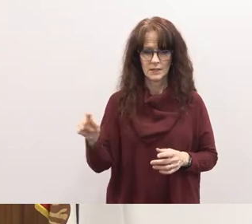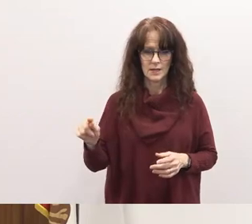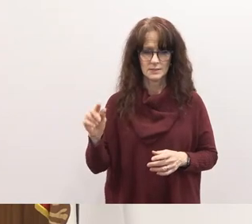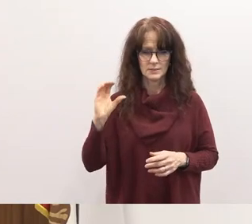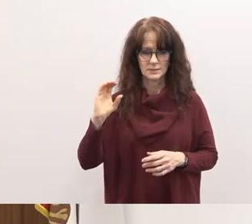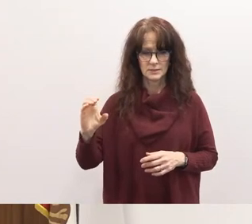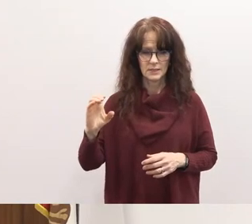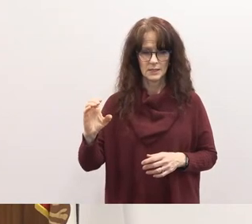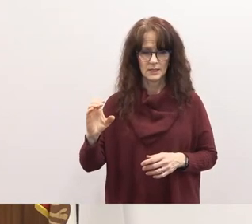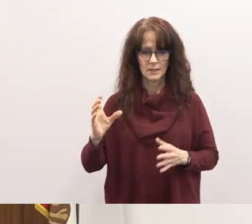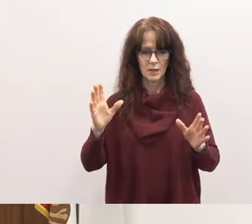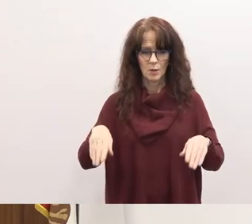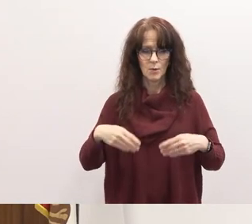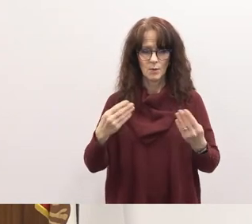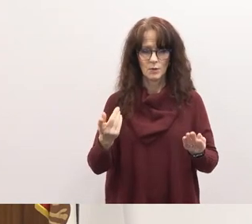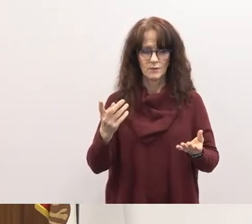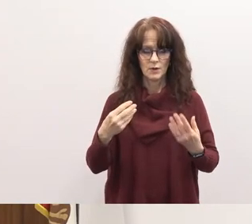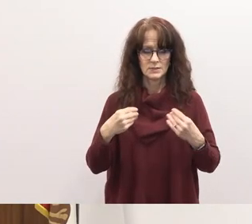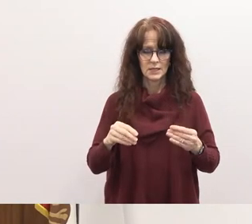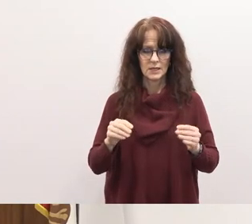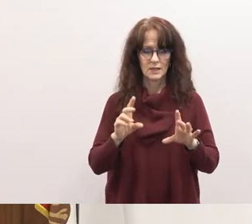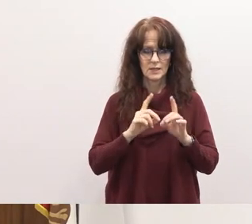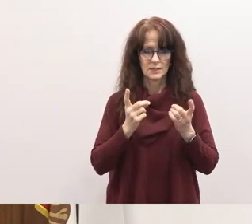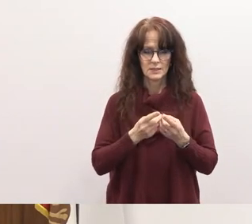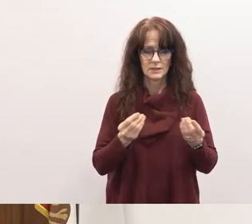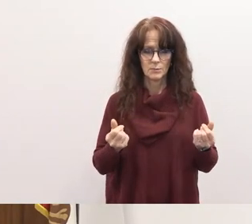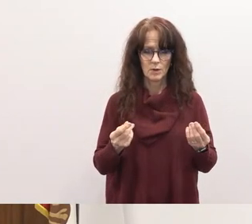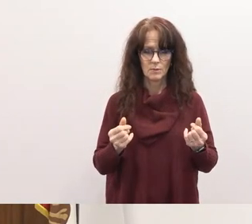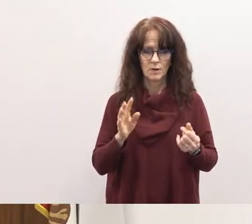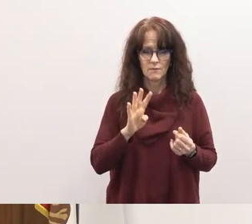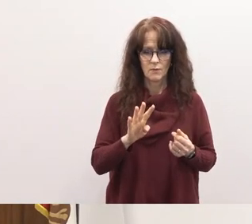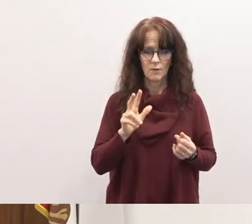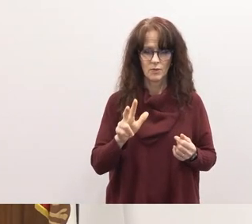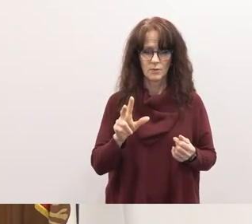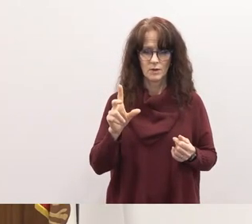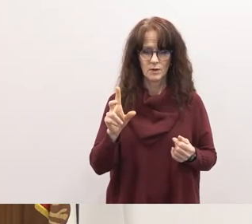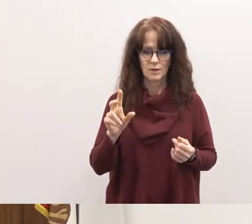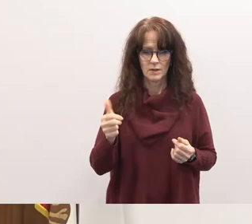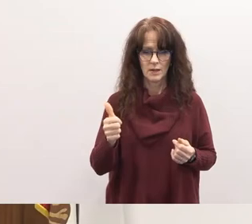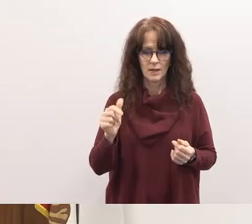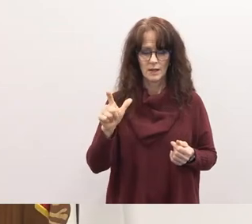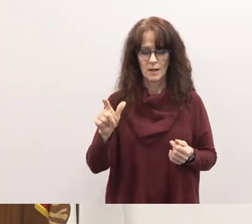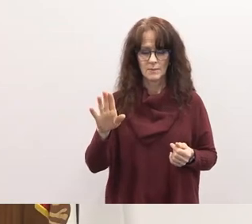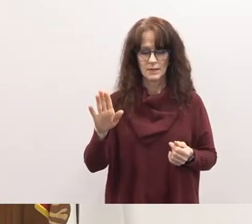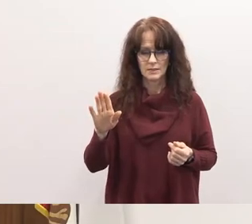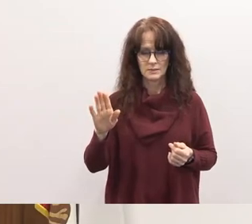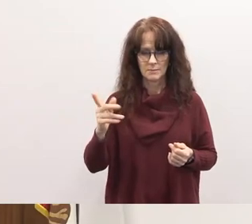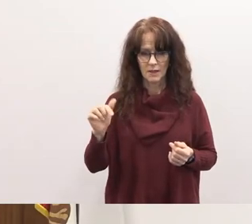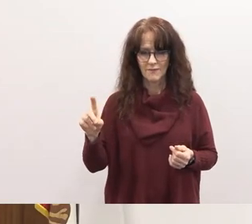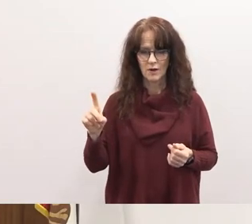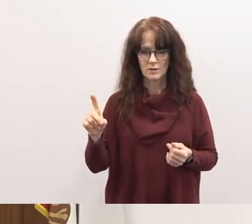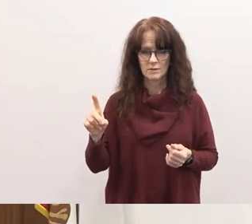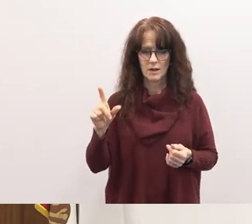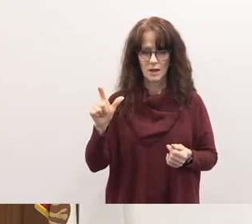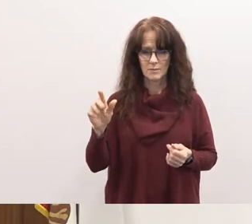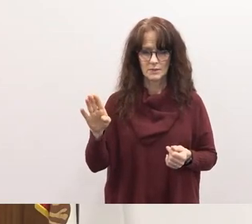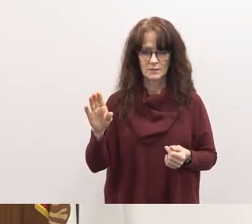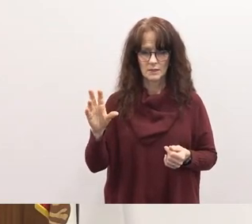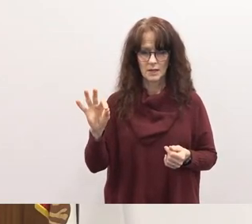031523-C, proposals for the sale of district property at 4310 Long Beach Boulevard, Long